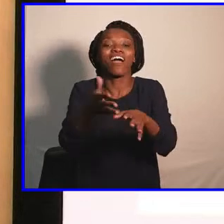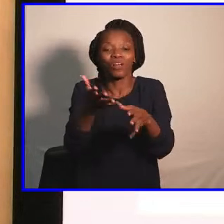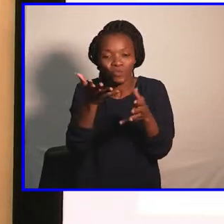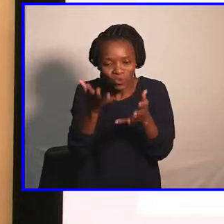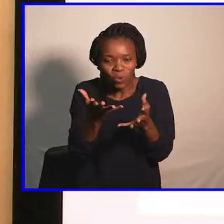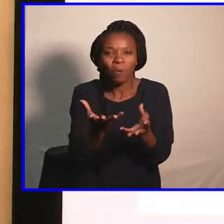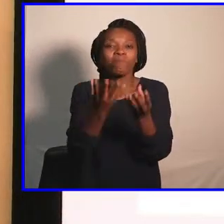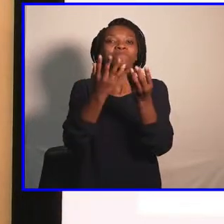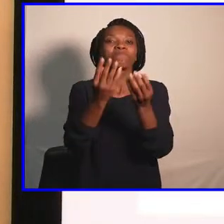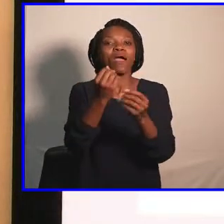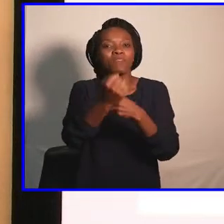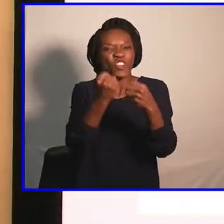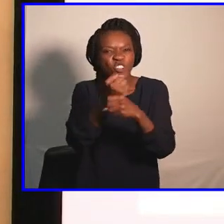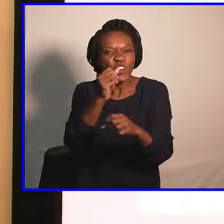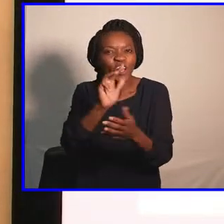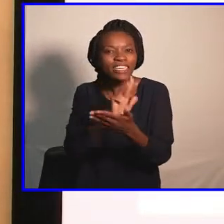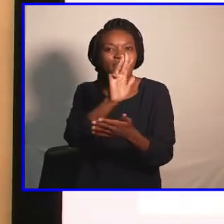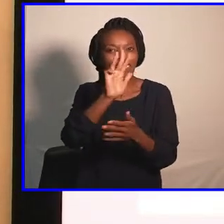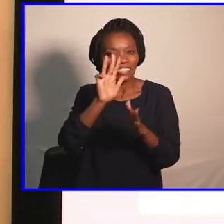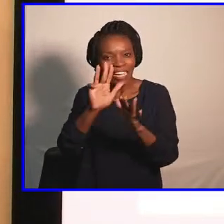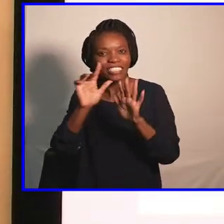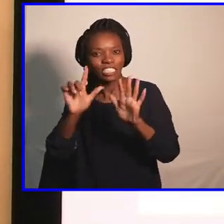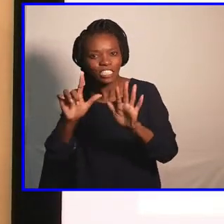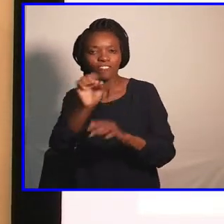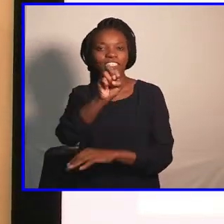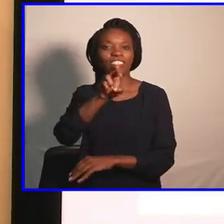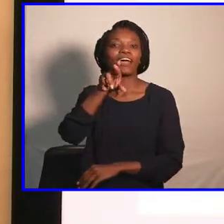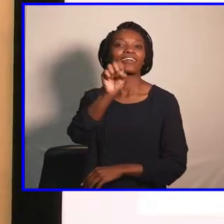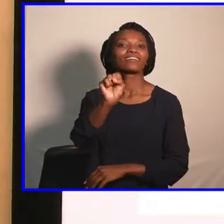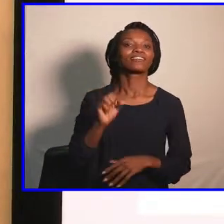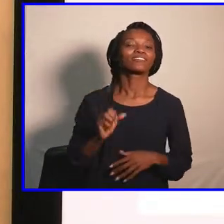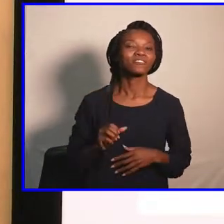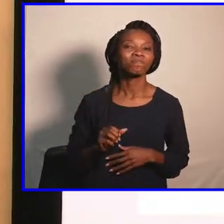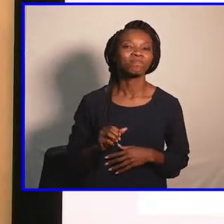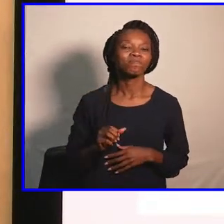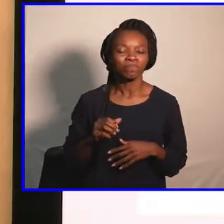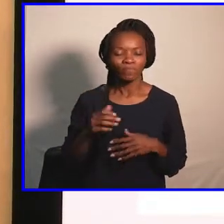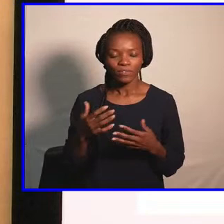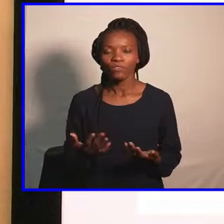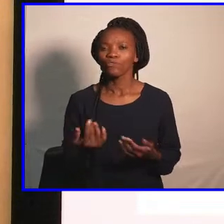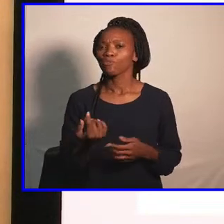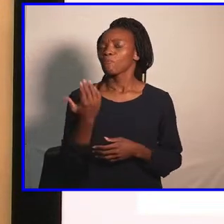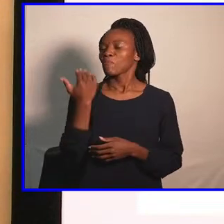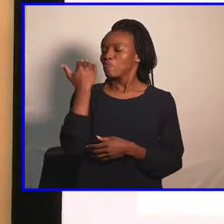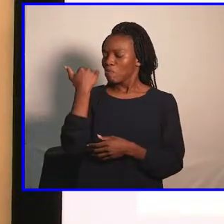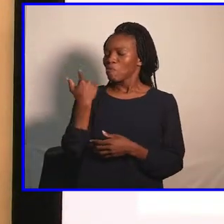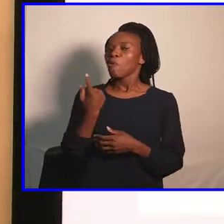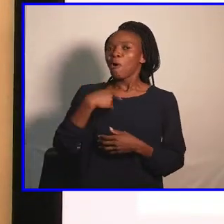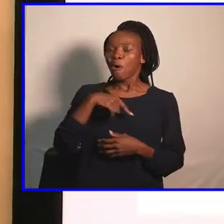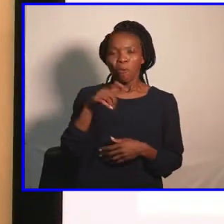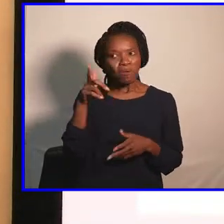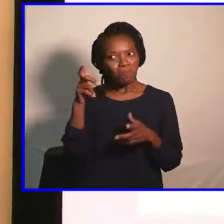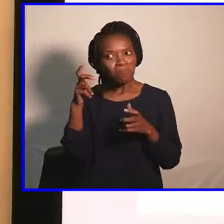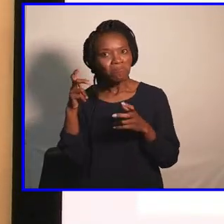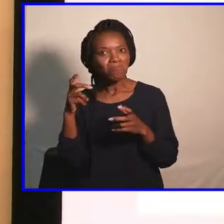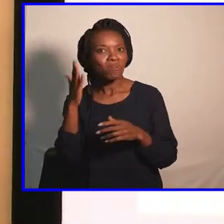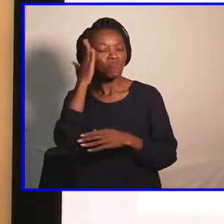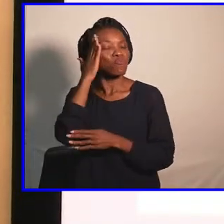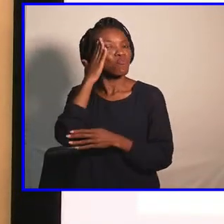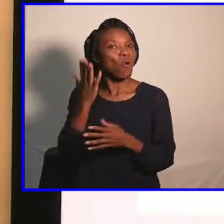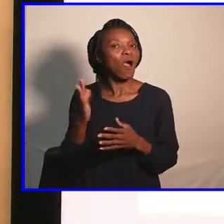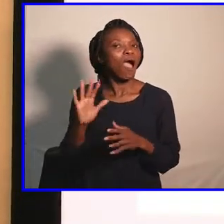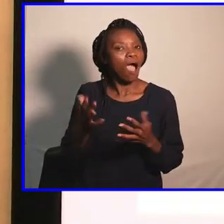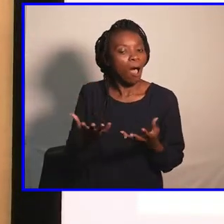1997. And earlier in the pre-meeting, we got to hear how this came about, how the proposals